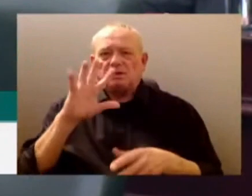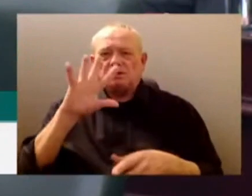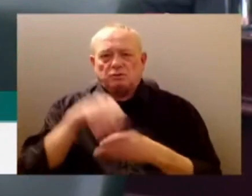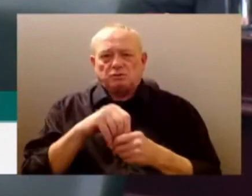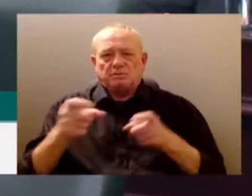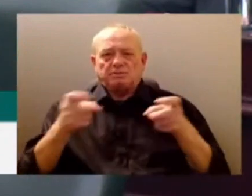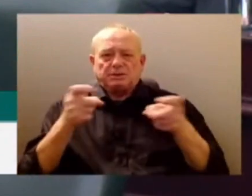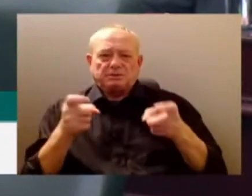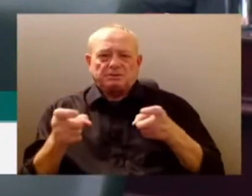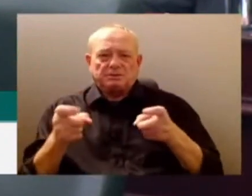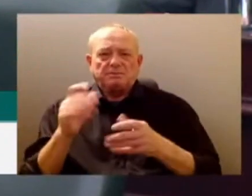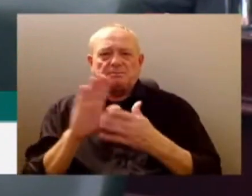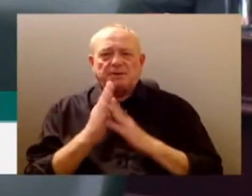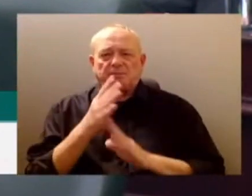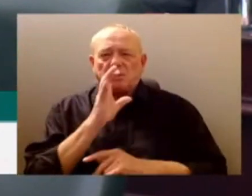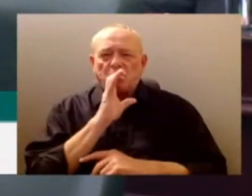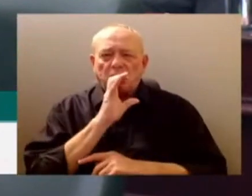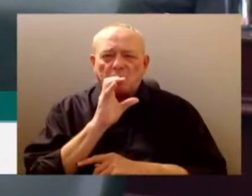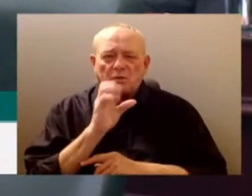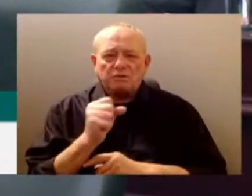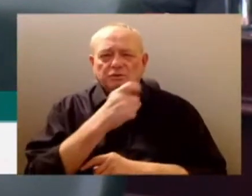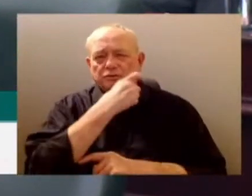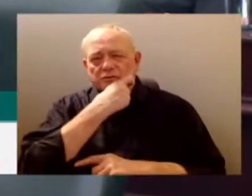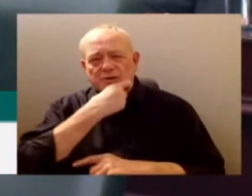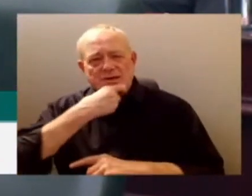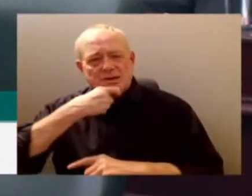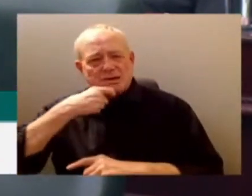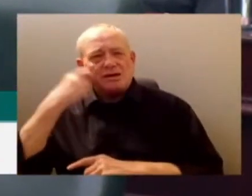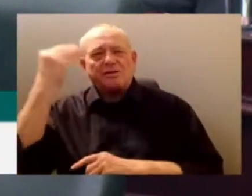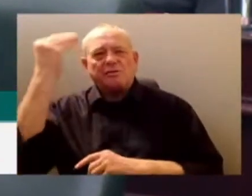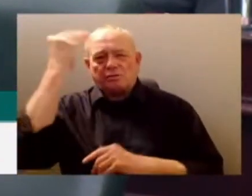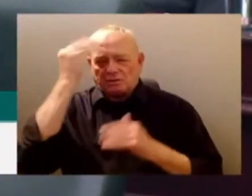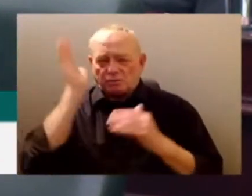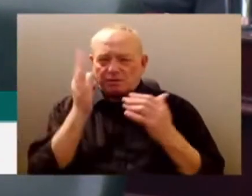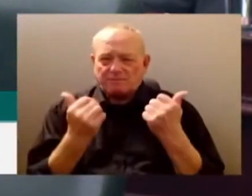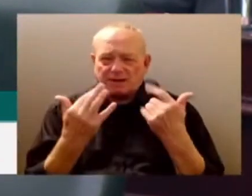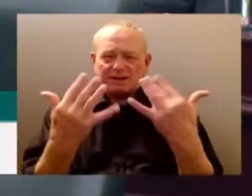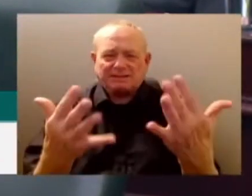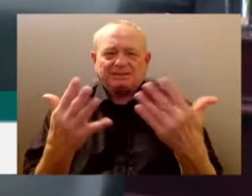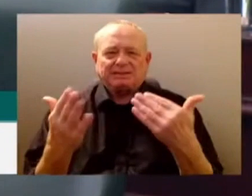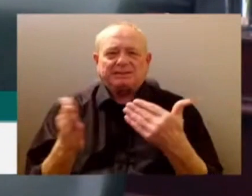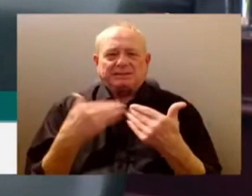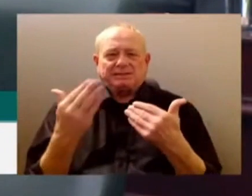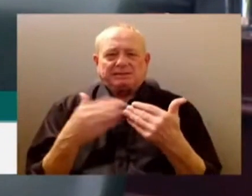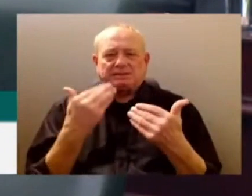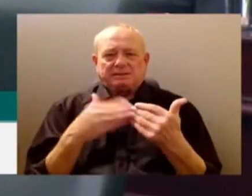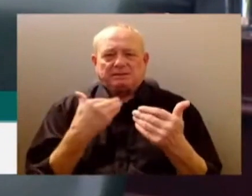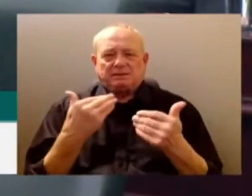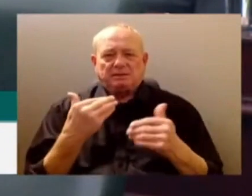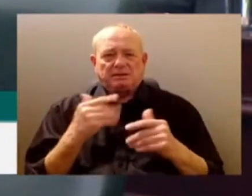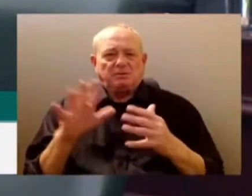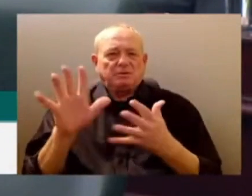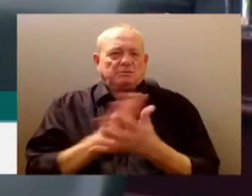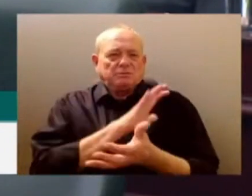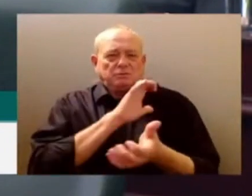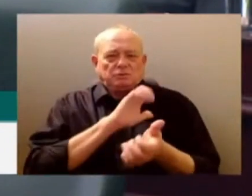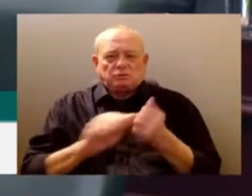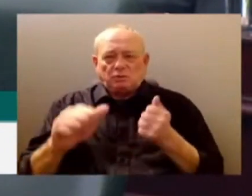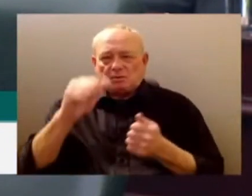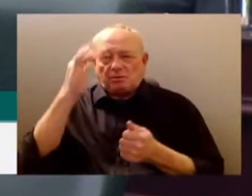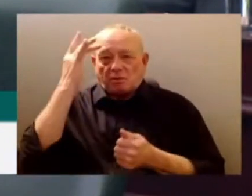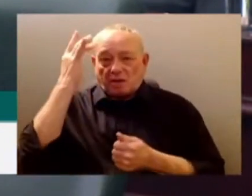dry, and we know that that's susceptible to fire, and actually devastating fires have happened because of the age of our forests in some areas. When we